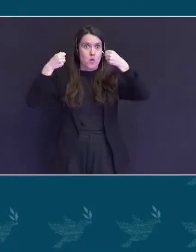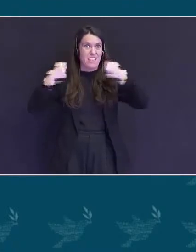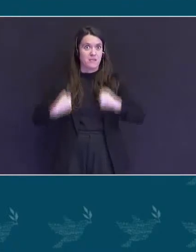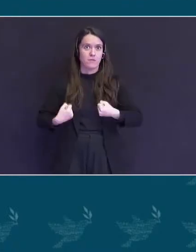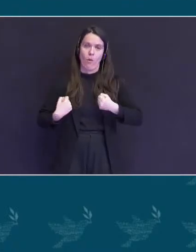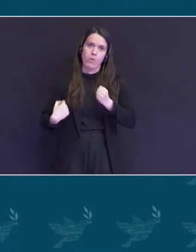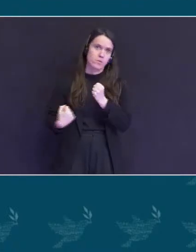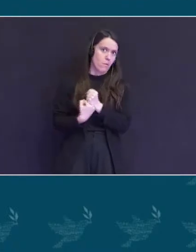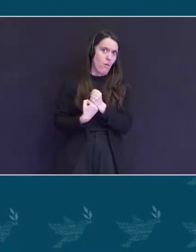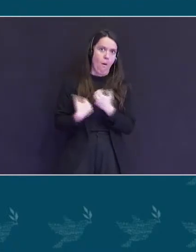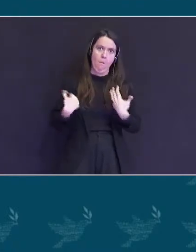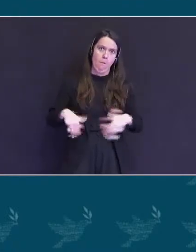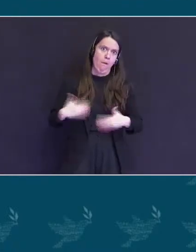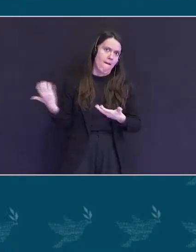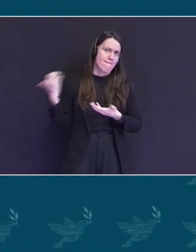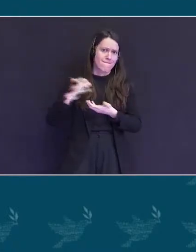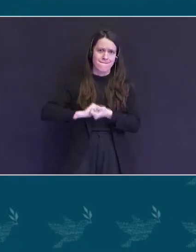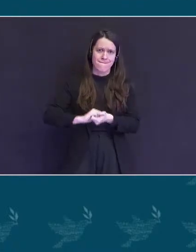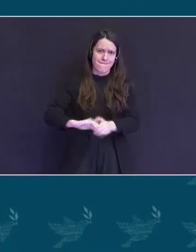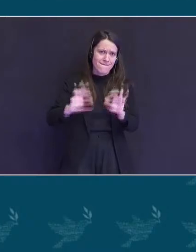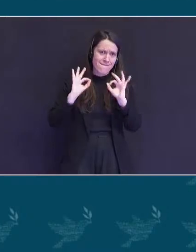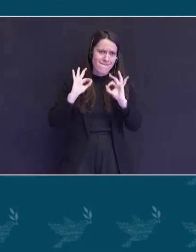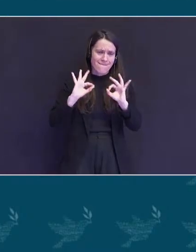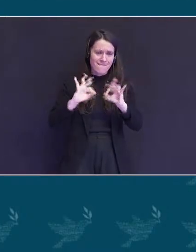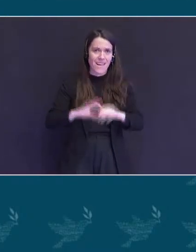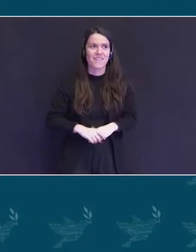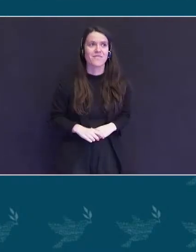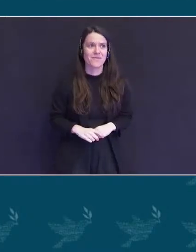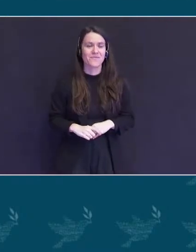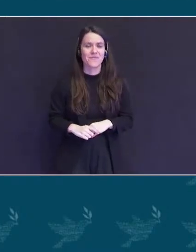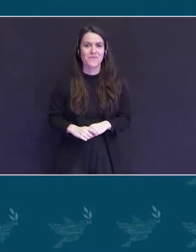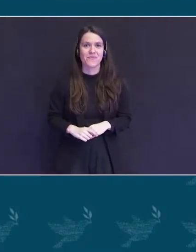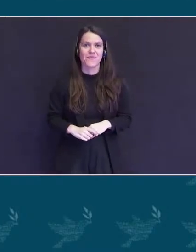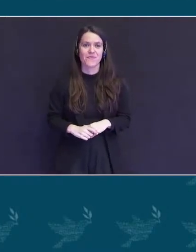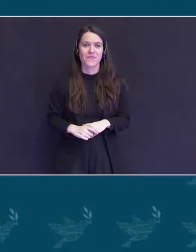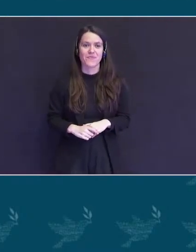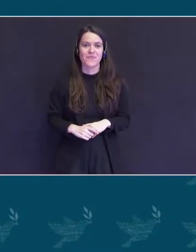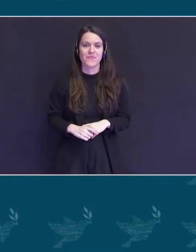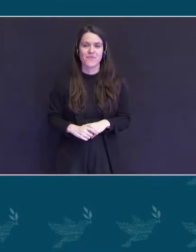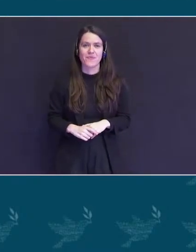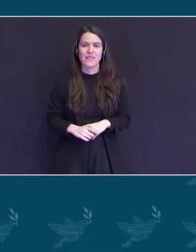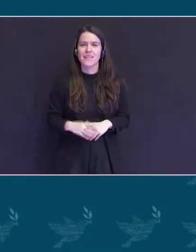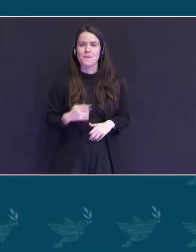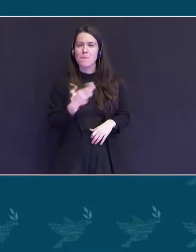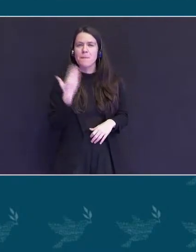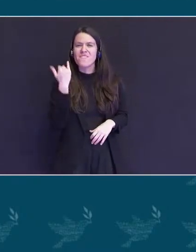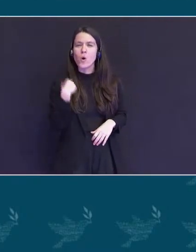them. And also what you said about